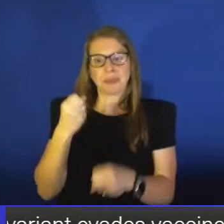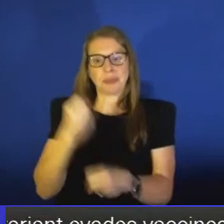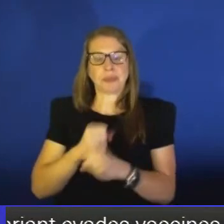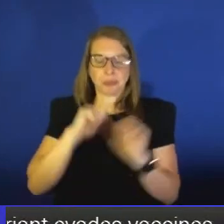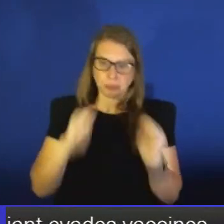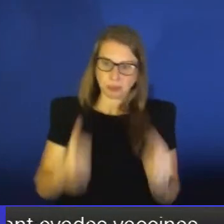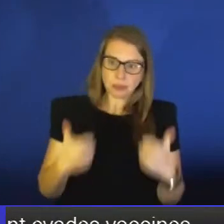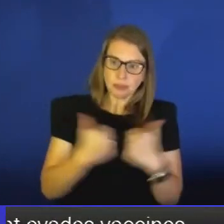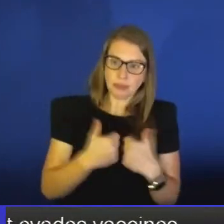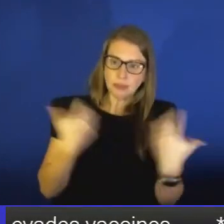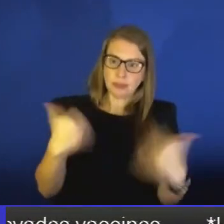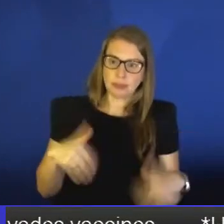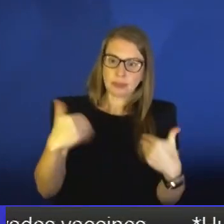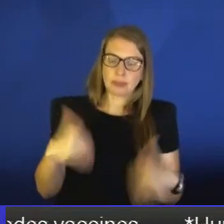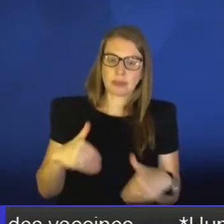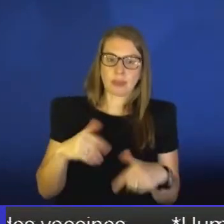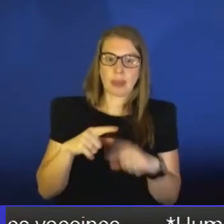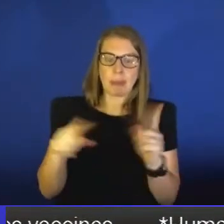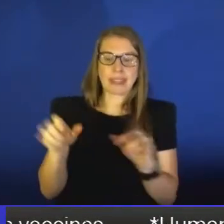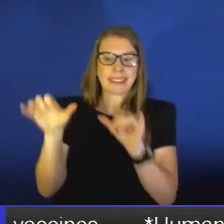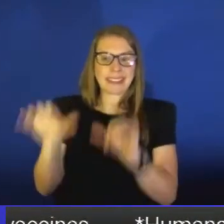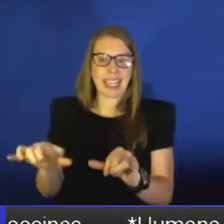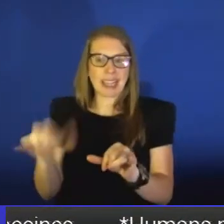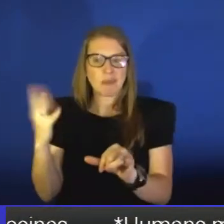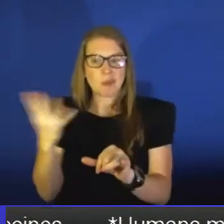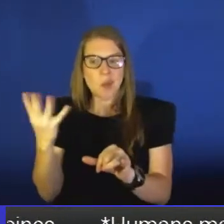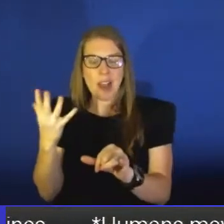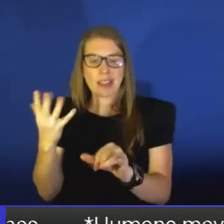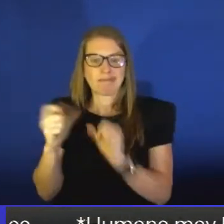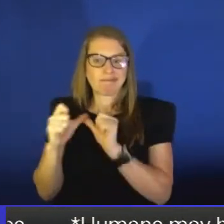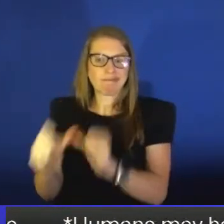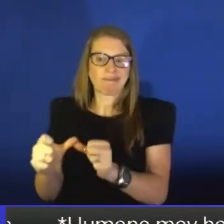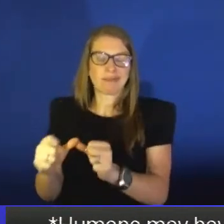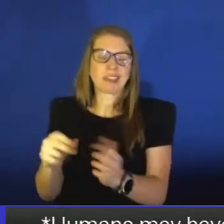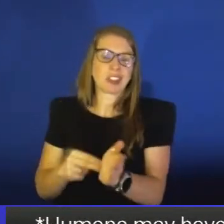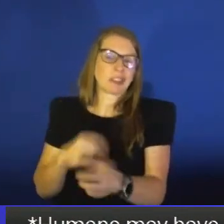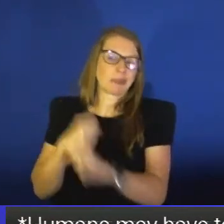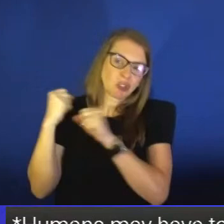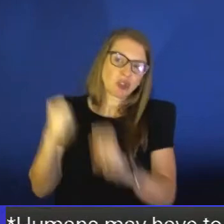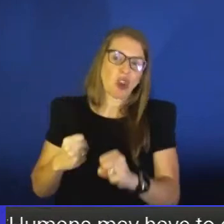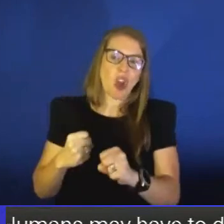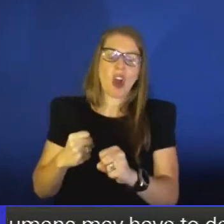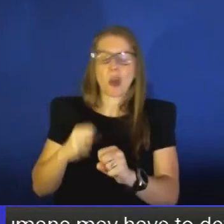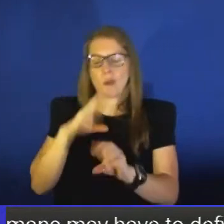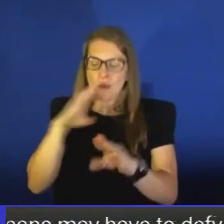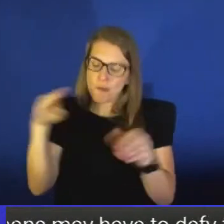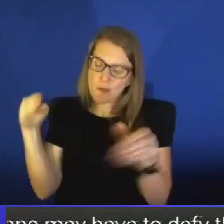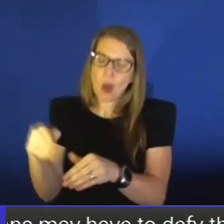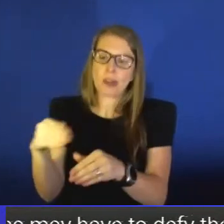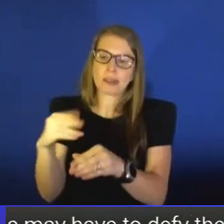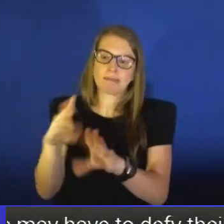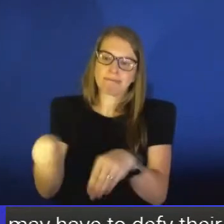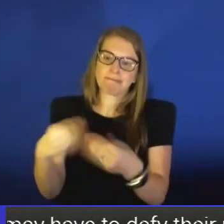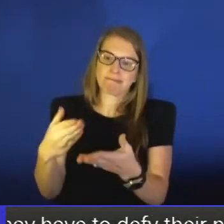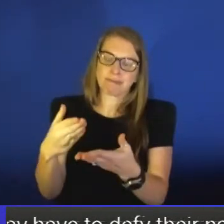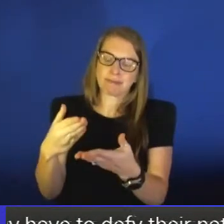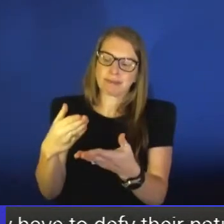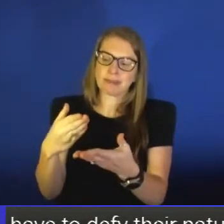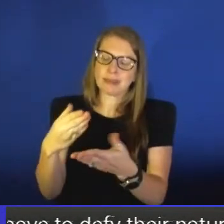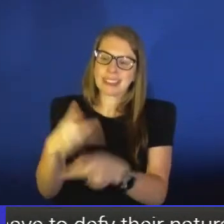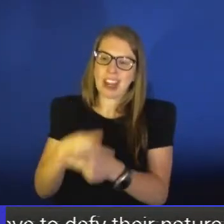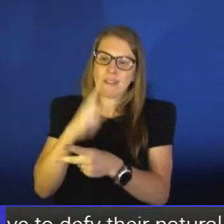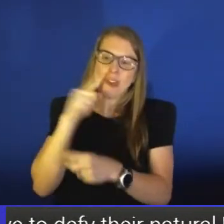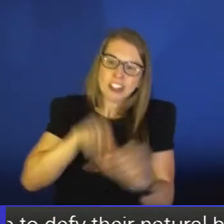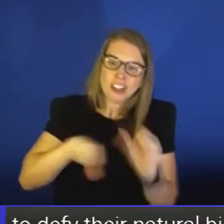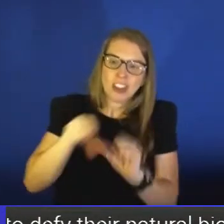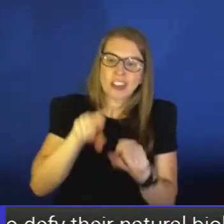yet something has stayed the same, and that's that nurses have been strong and they've been focused and they've cared for each other and they've cared for their patients, and I